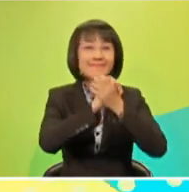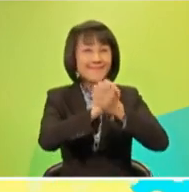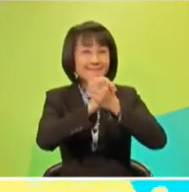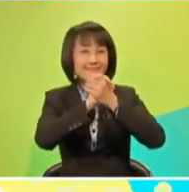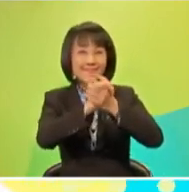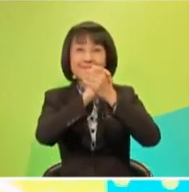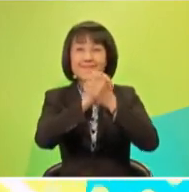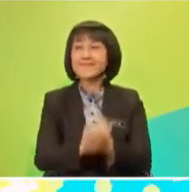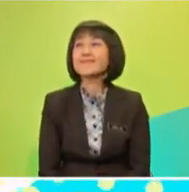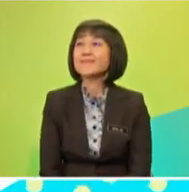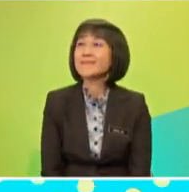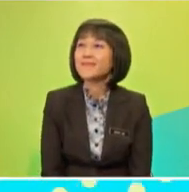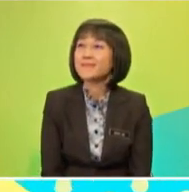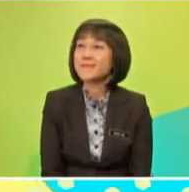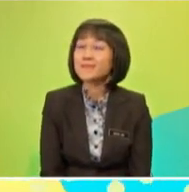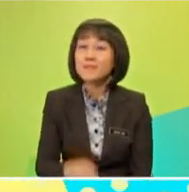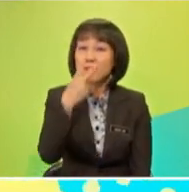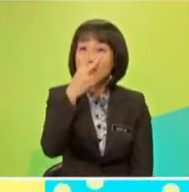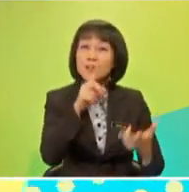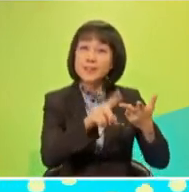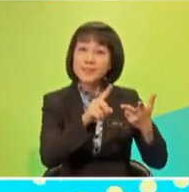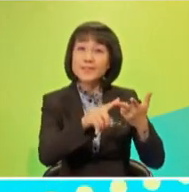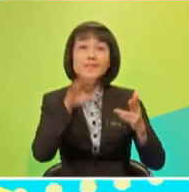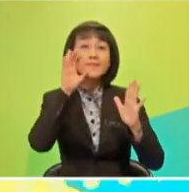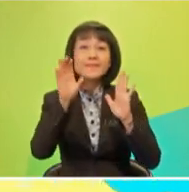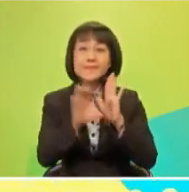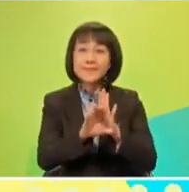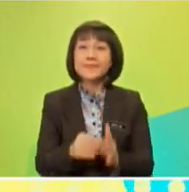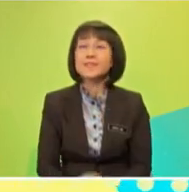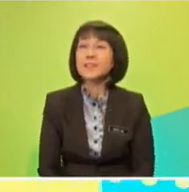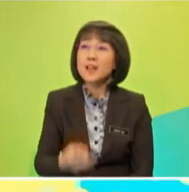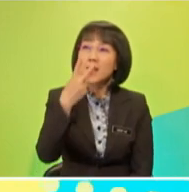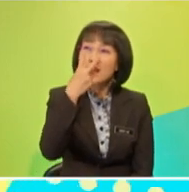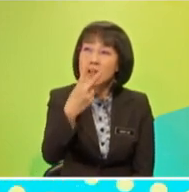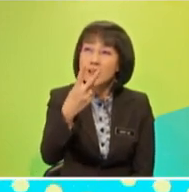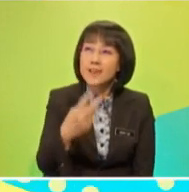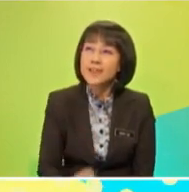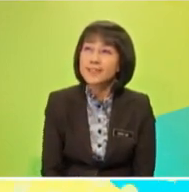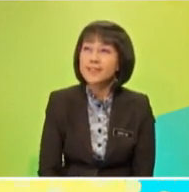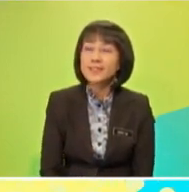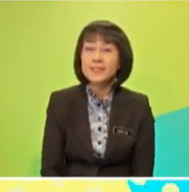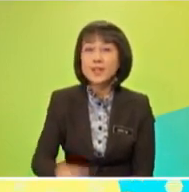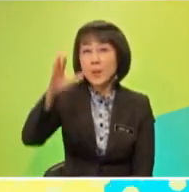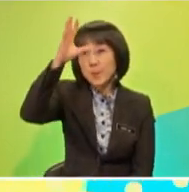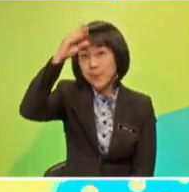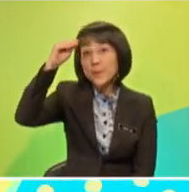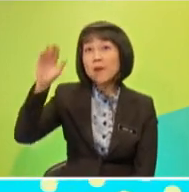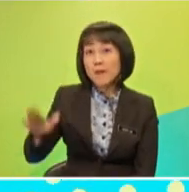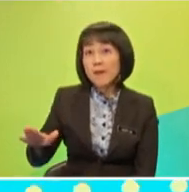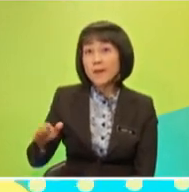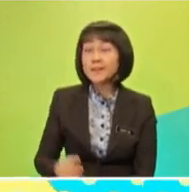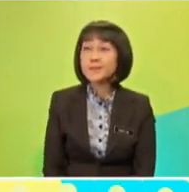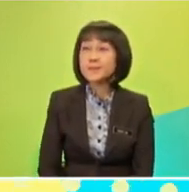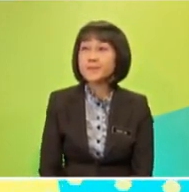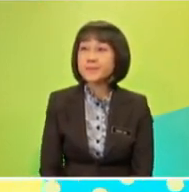Excellent. Okay, now let's look at the third picture. Okay, can you see? So it's a boy there.